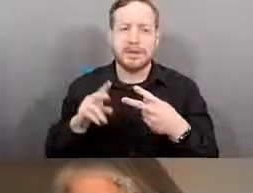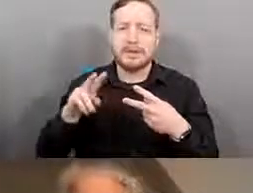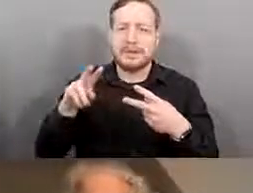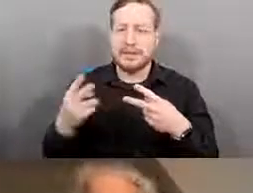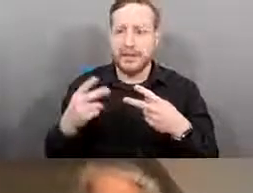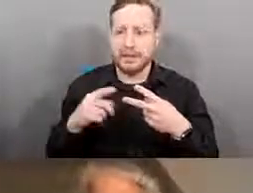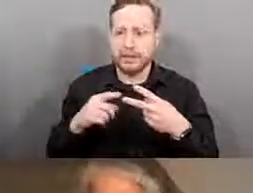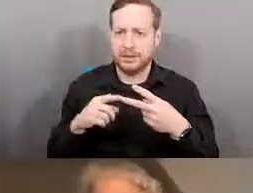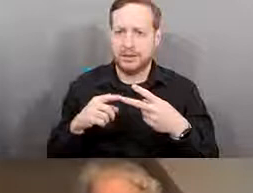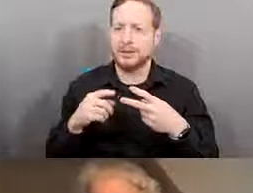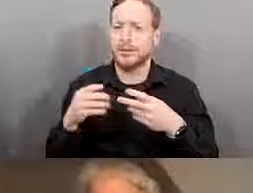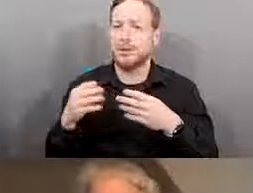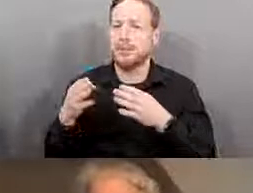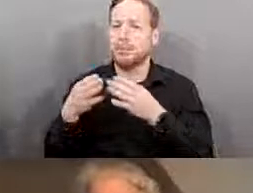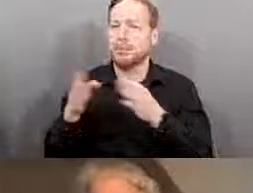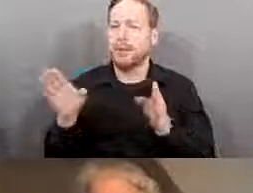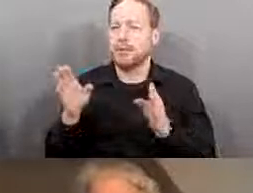And the second person